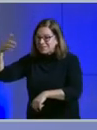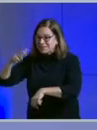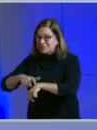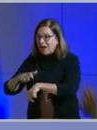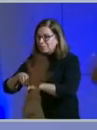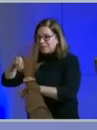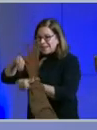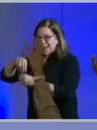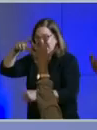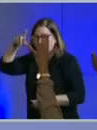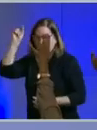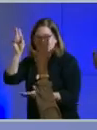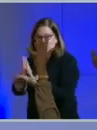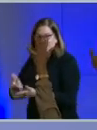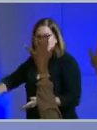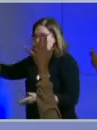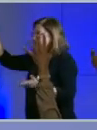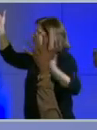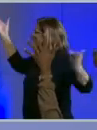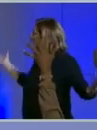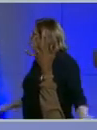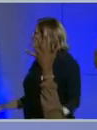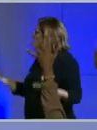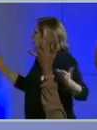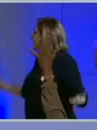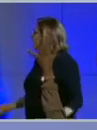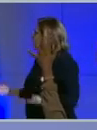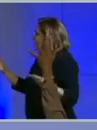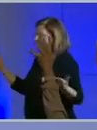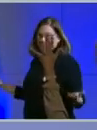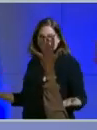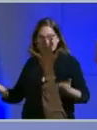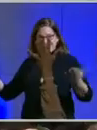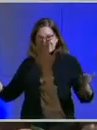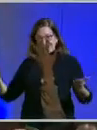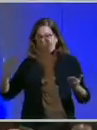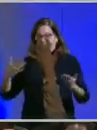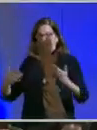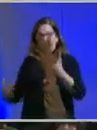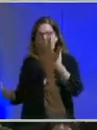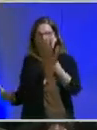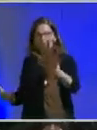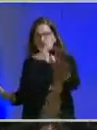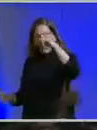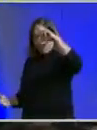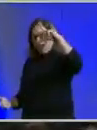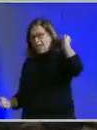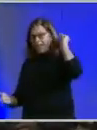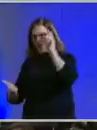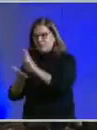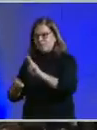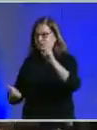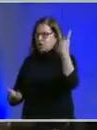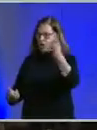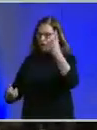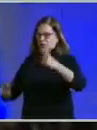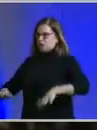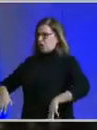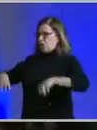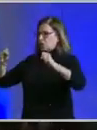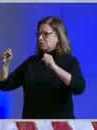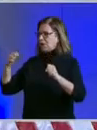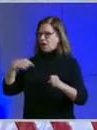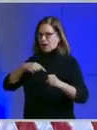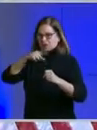Gallaudet University here in Ward 5. Thank you, Gallaudet, for always hosting us.